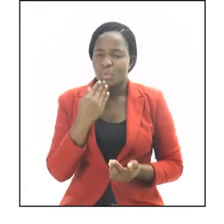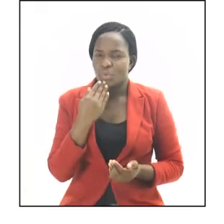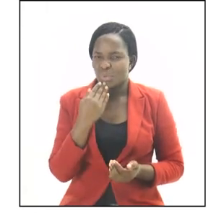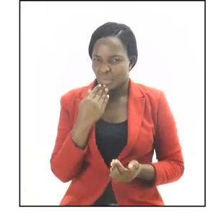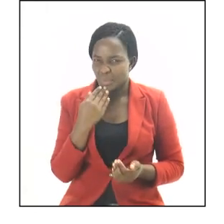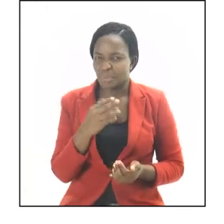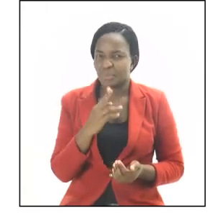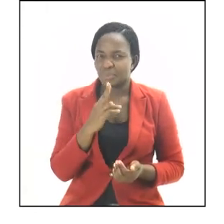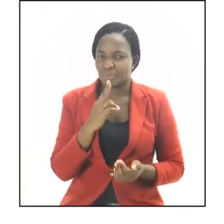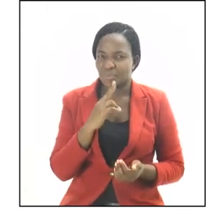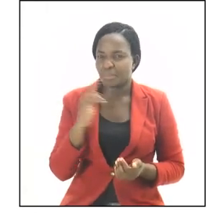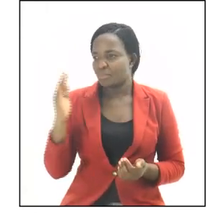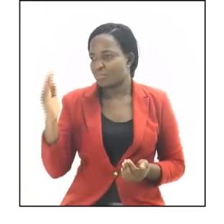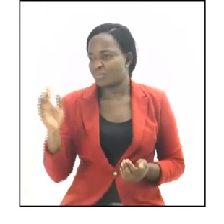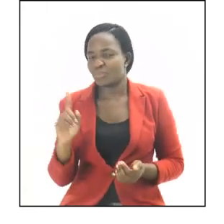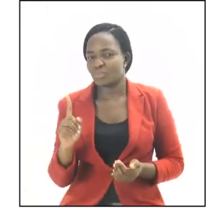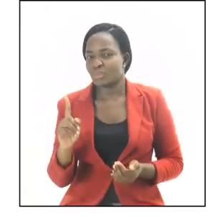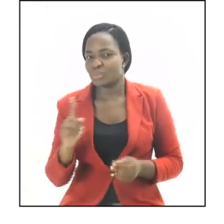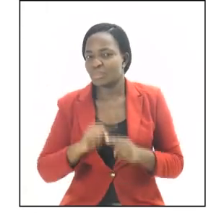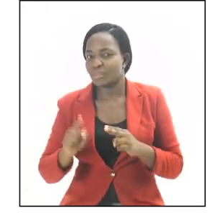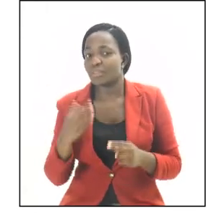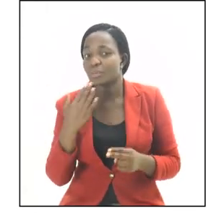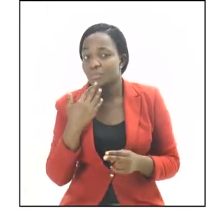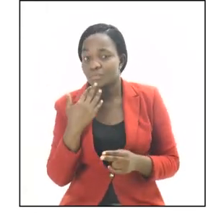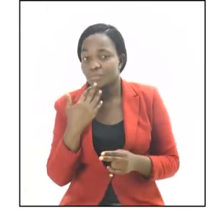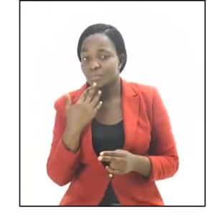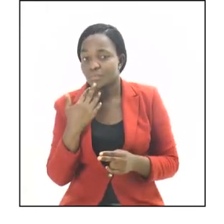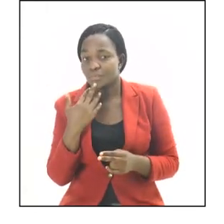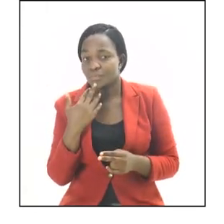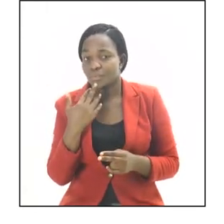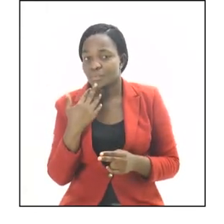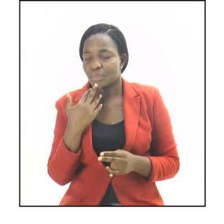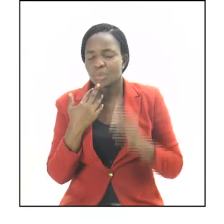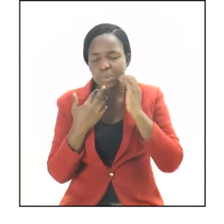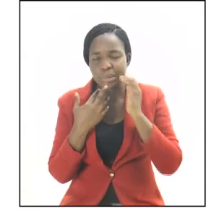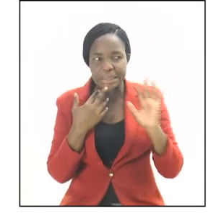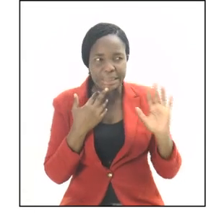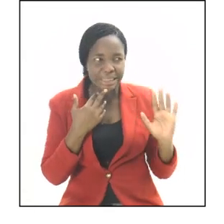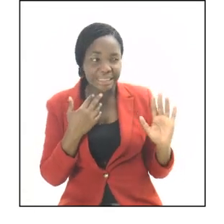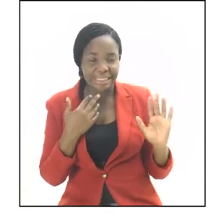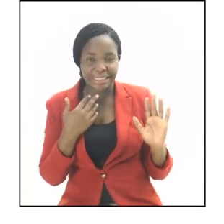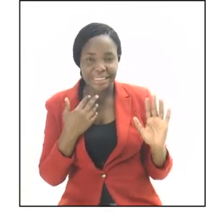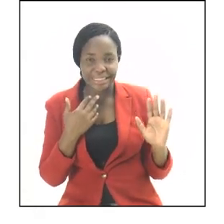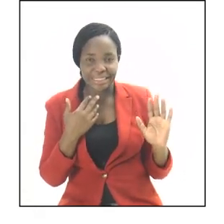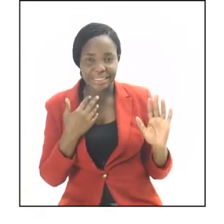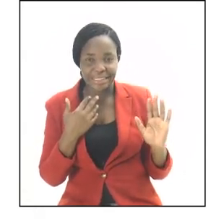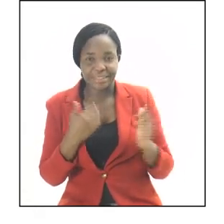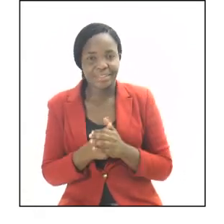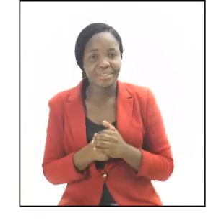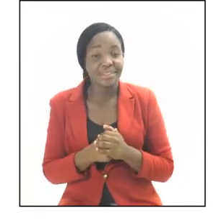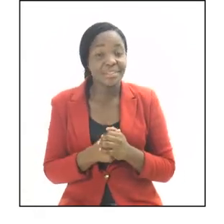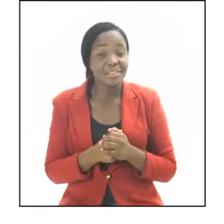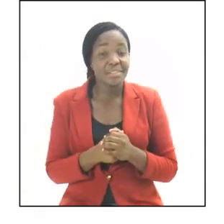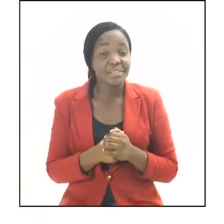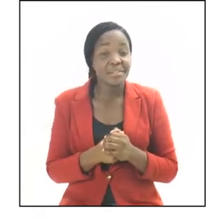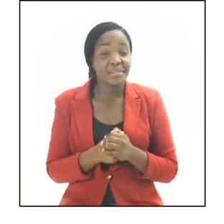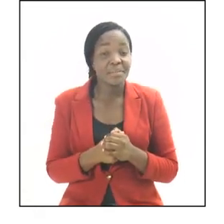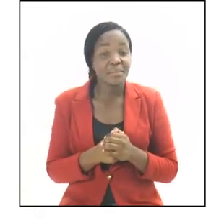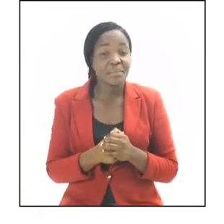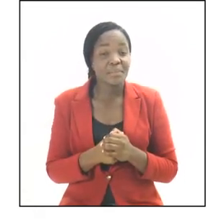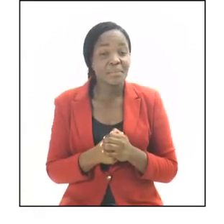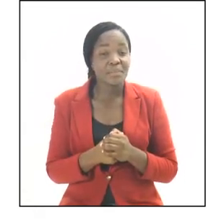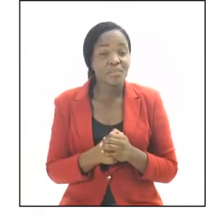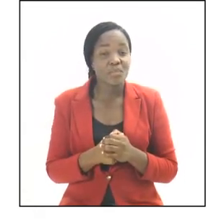that missing side the fastest? Sally toch, 13 centimeters. Now we have all